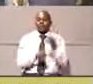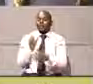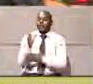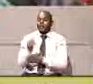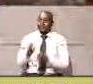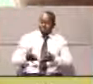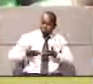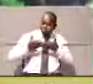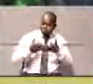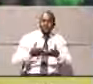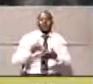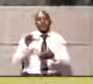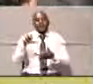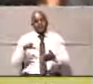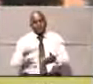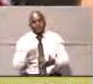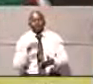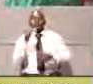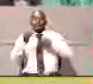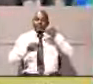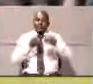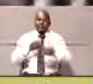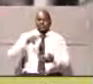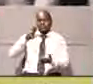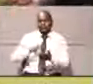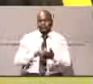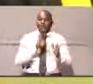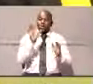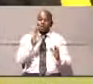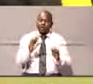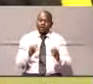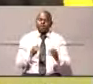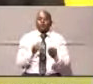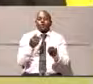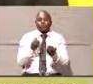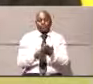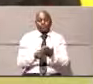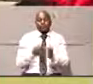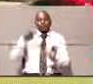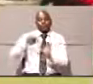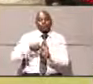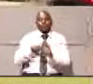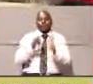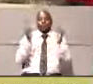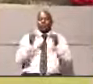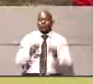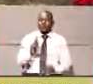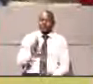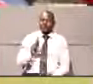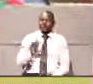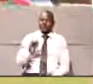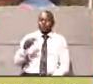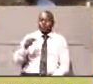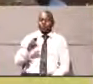minister revealed that City and Guilds International certified courses offered at the Uganda Petroleum Institute Kigumba and Uganda